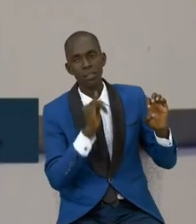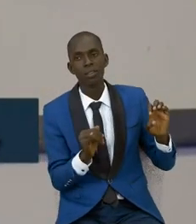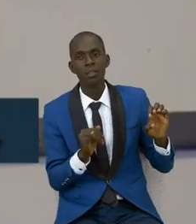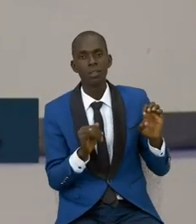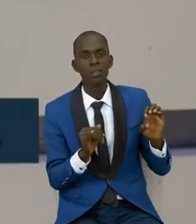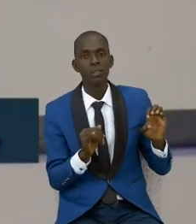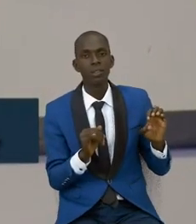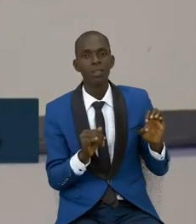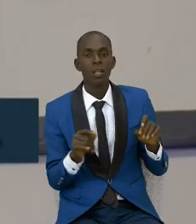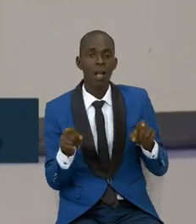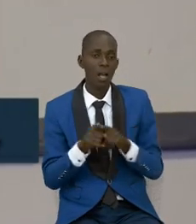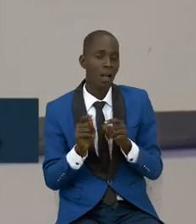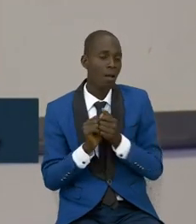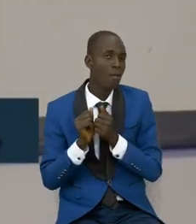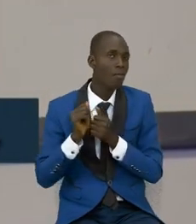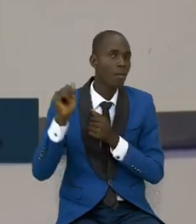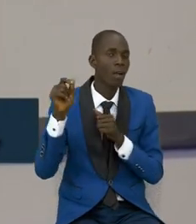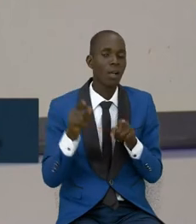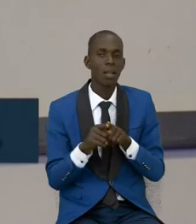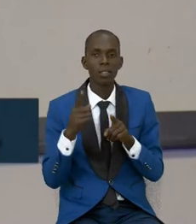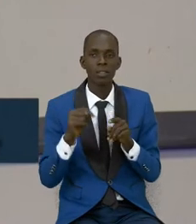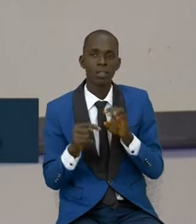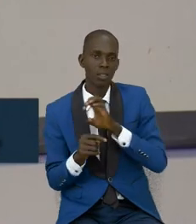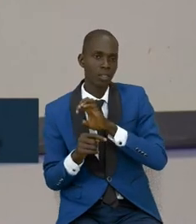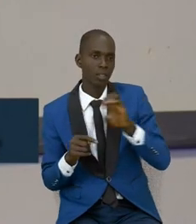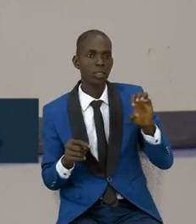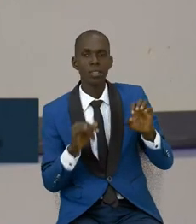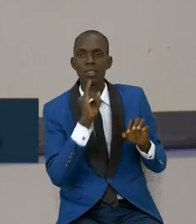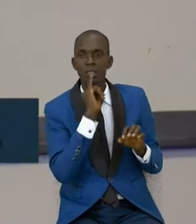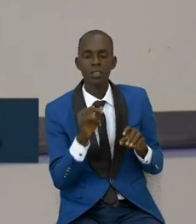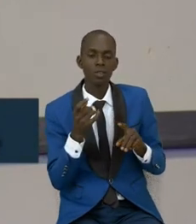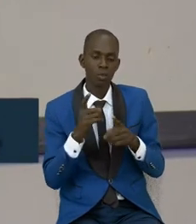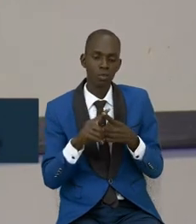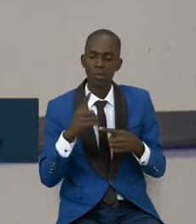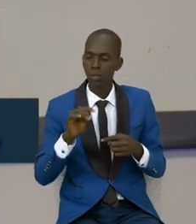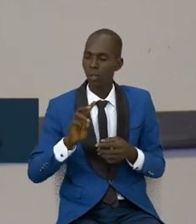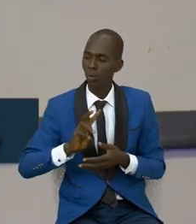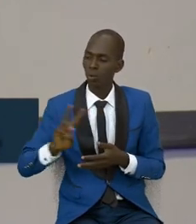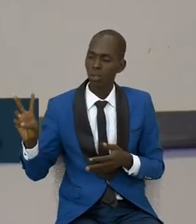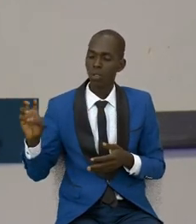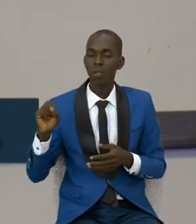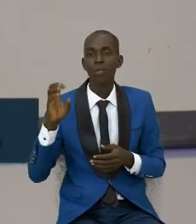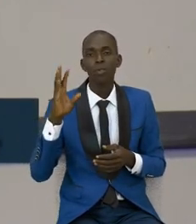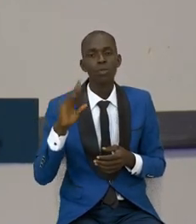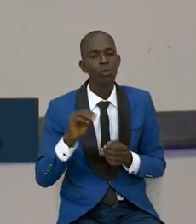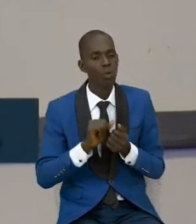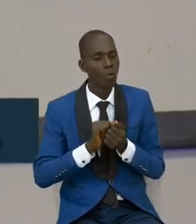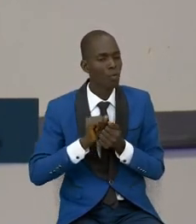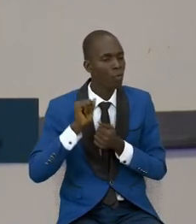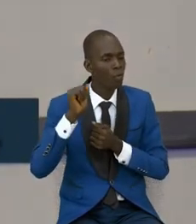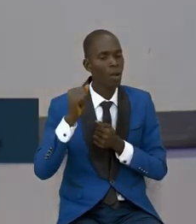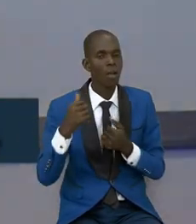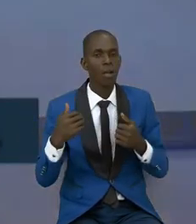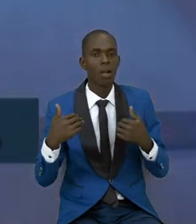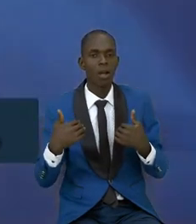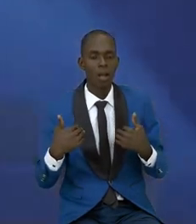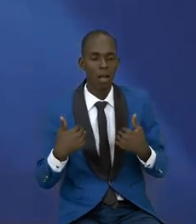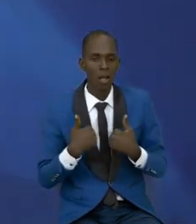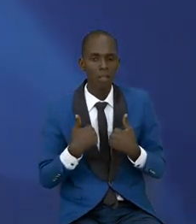12, as far as the east is from the west, so far as he removed